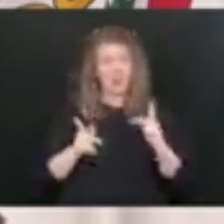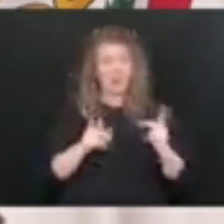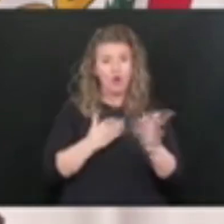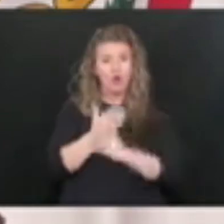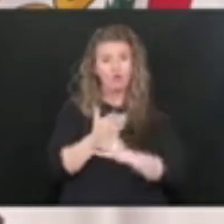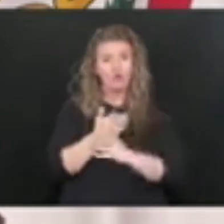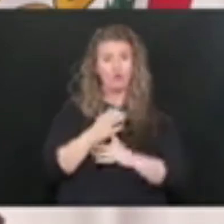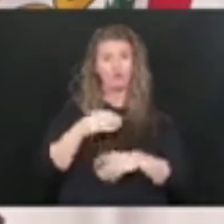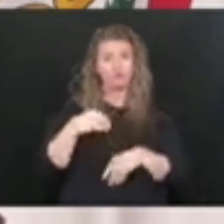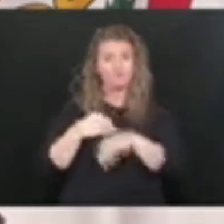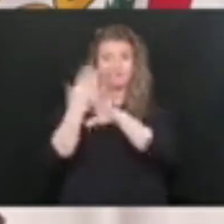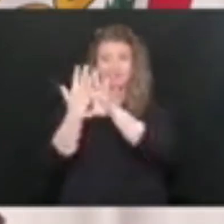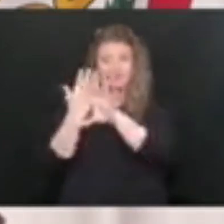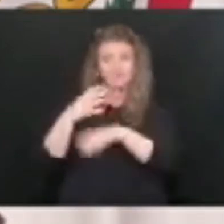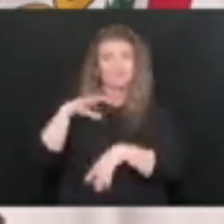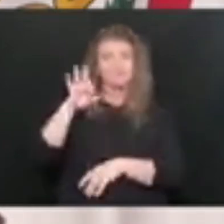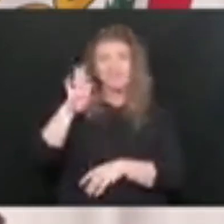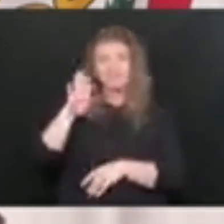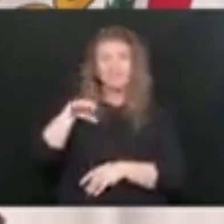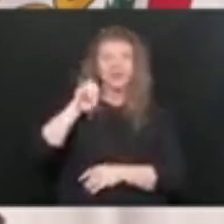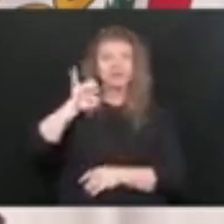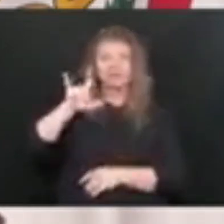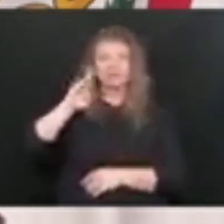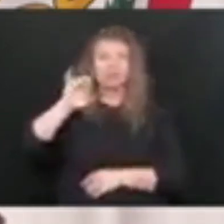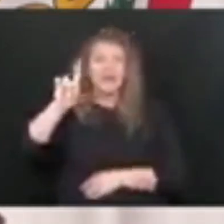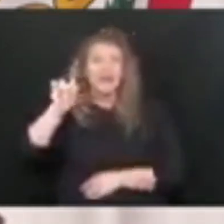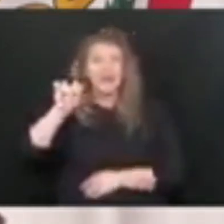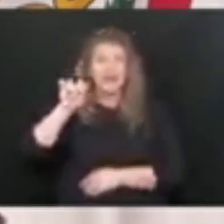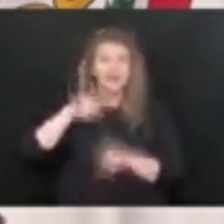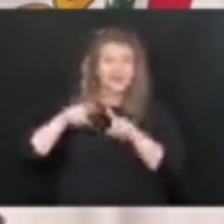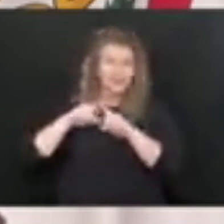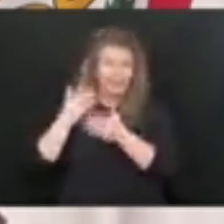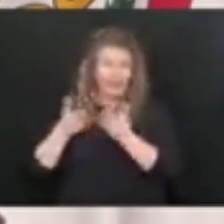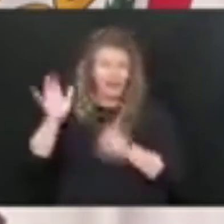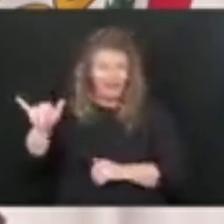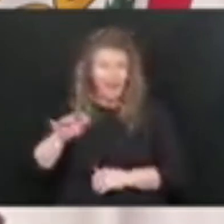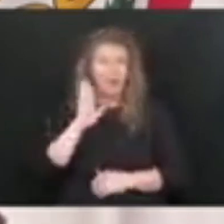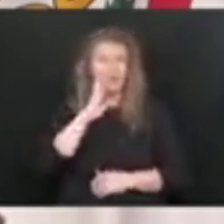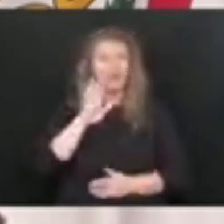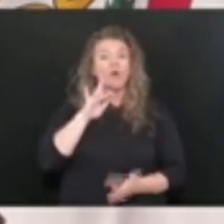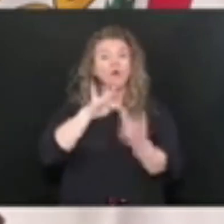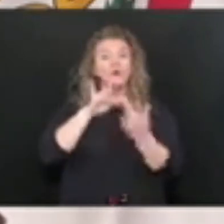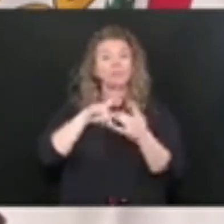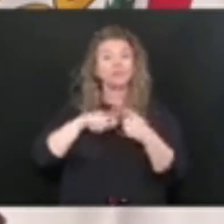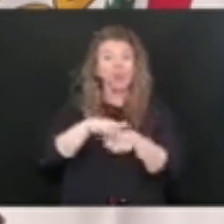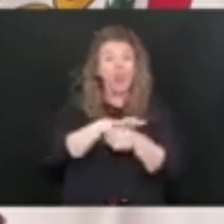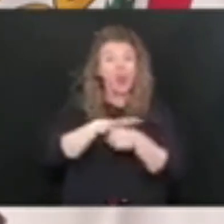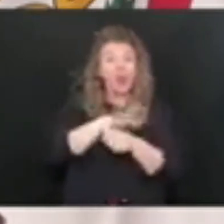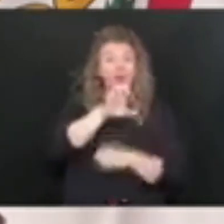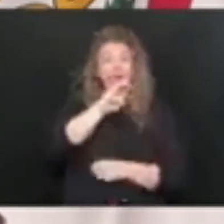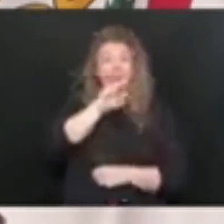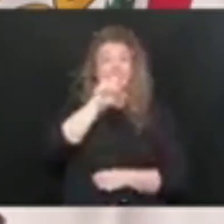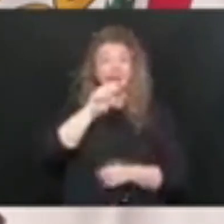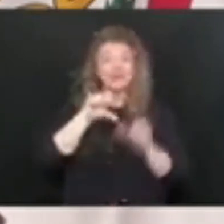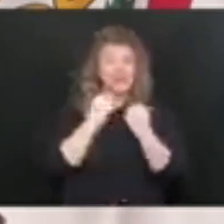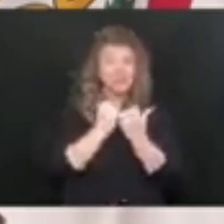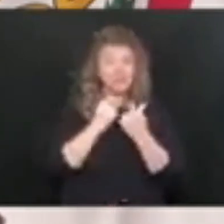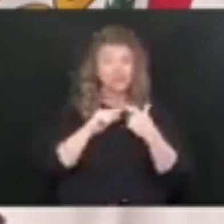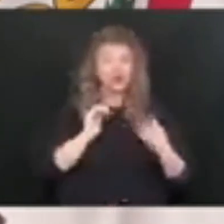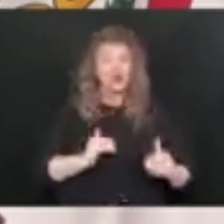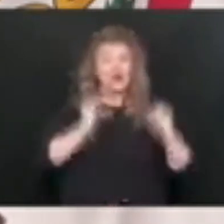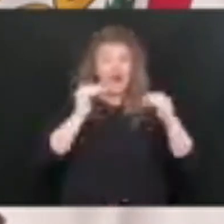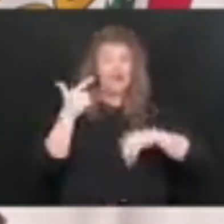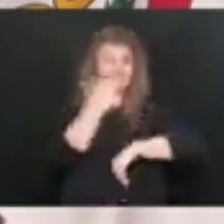social media or streaming services. We're also going to reach out to the local EMS agencies to enhance